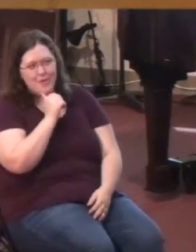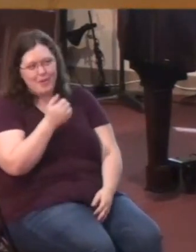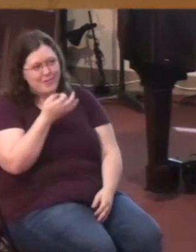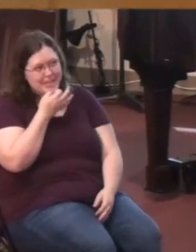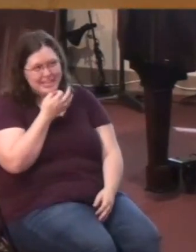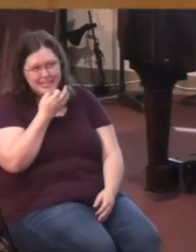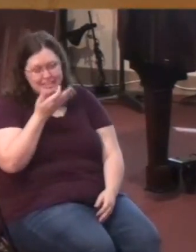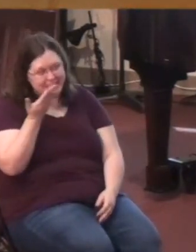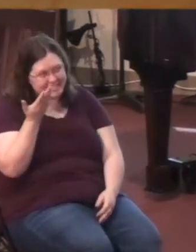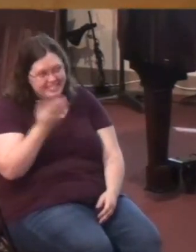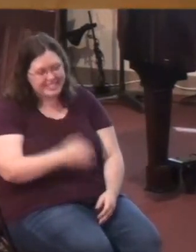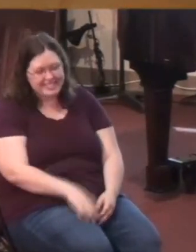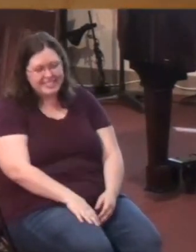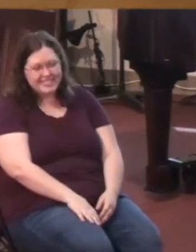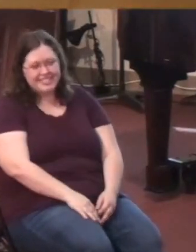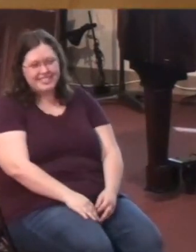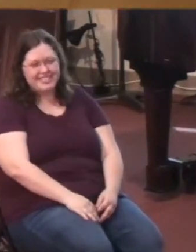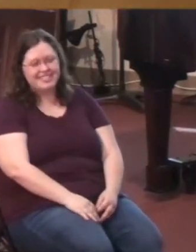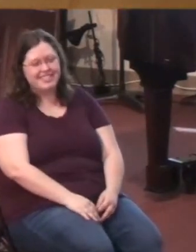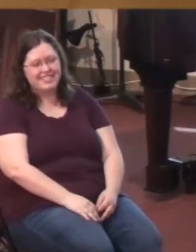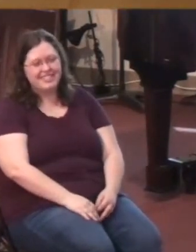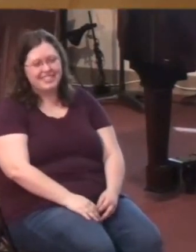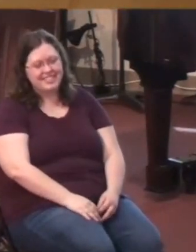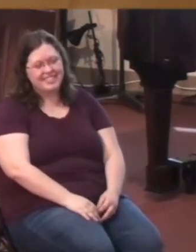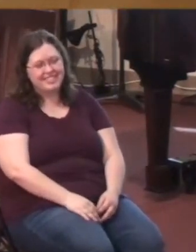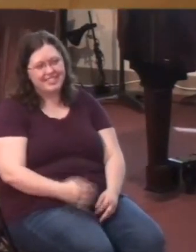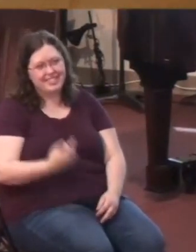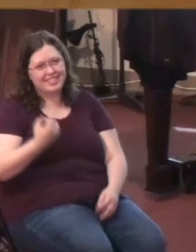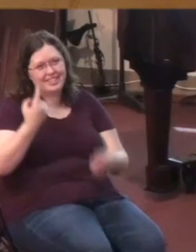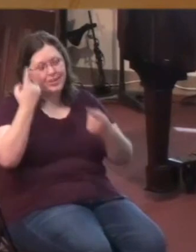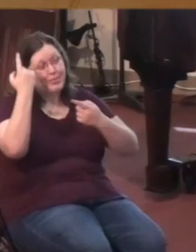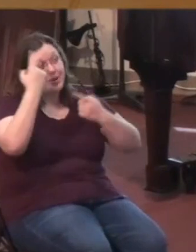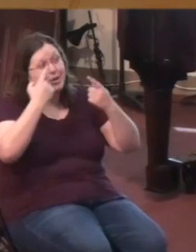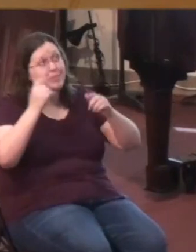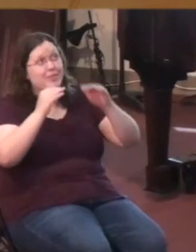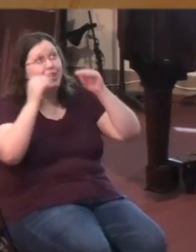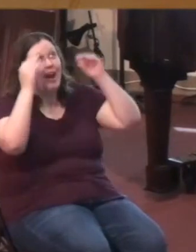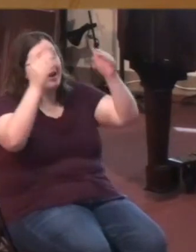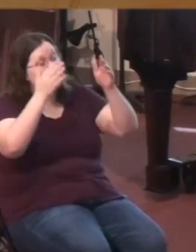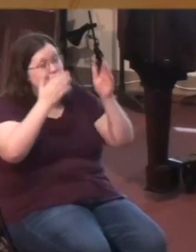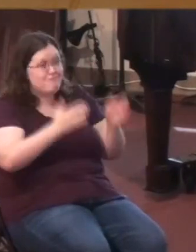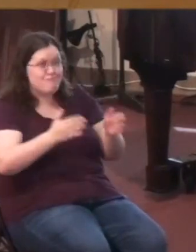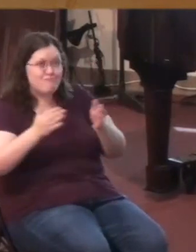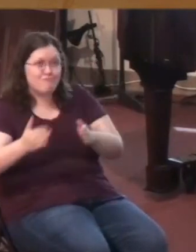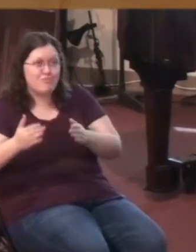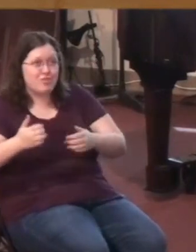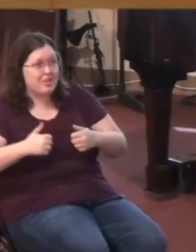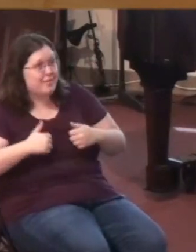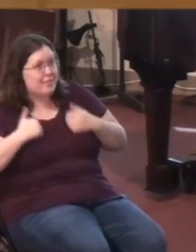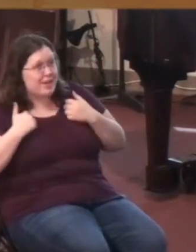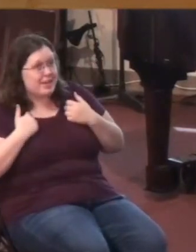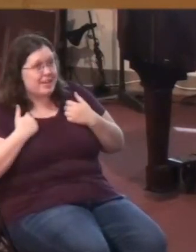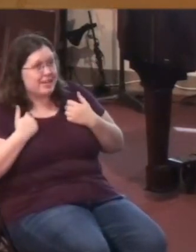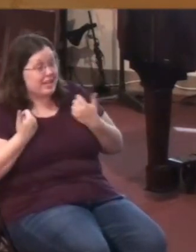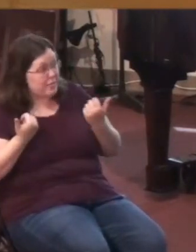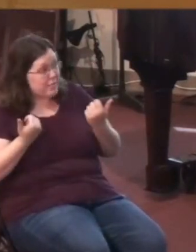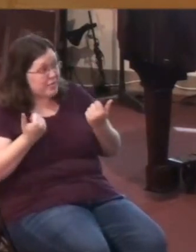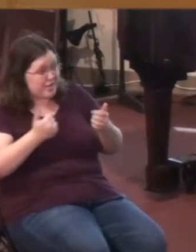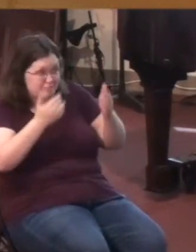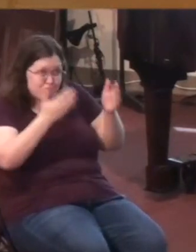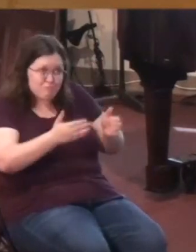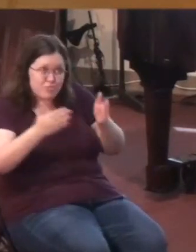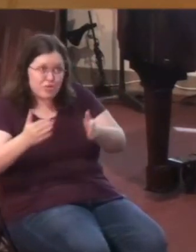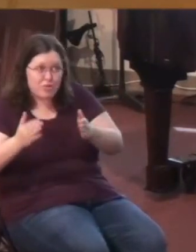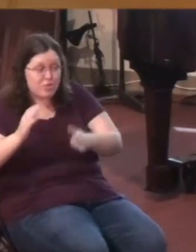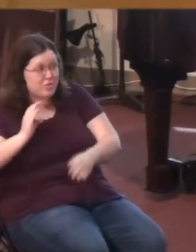I was wondering about this higher order of being, and is there actually actually an order to our